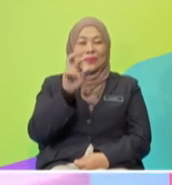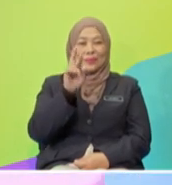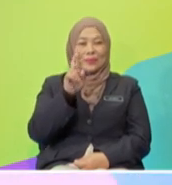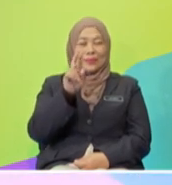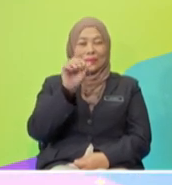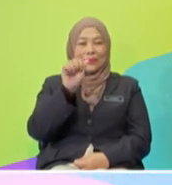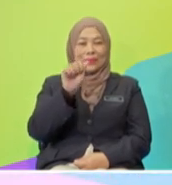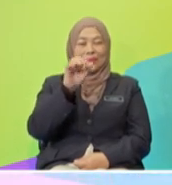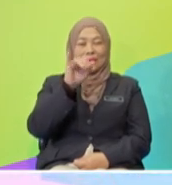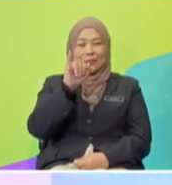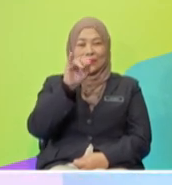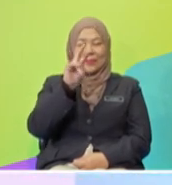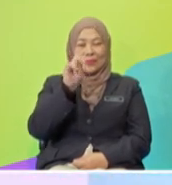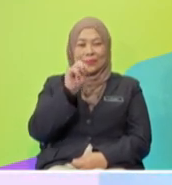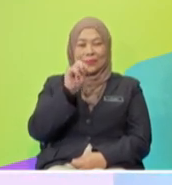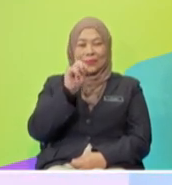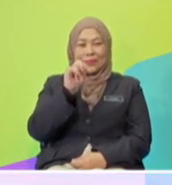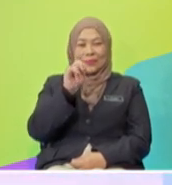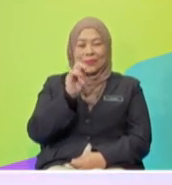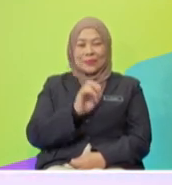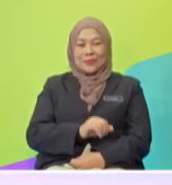T-R-A-I-N. Train.